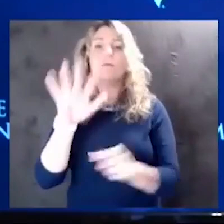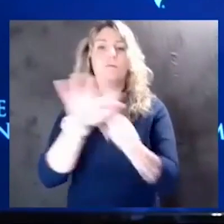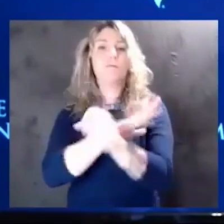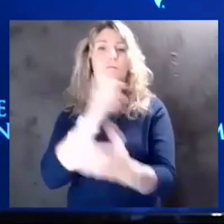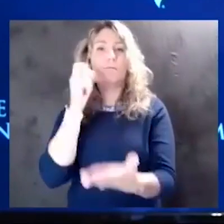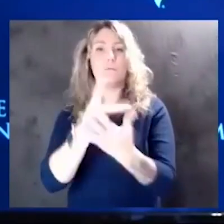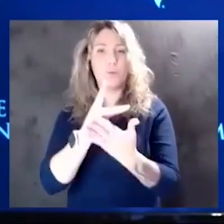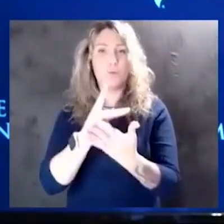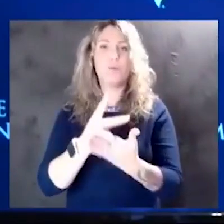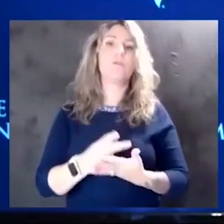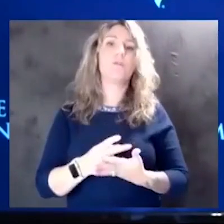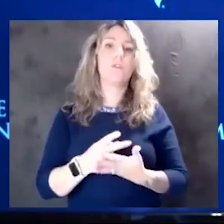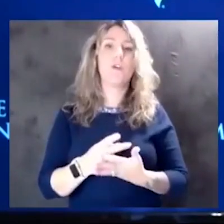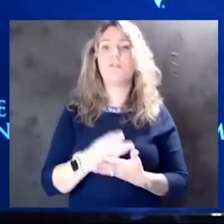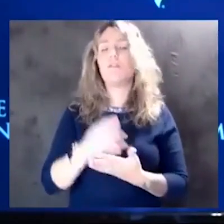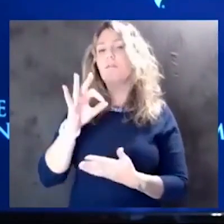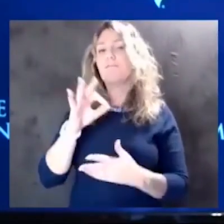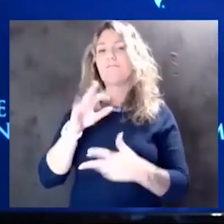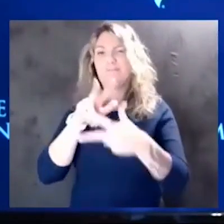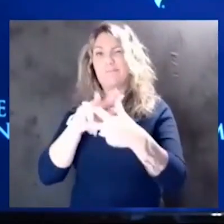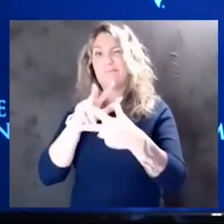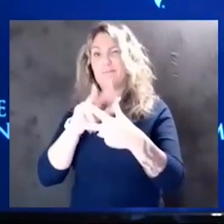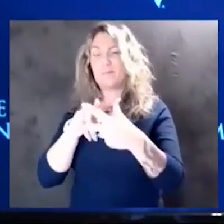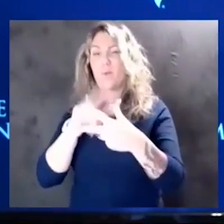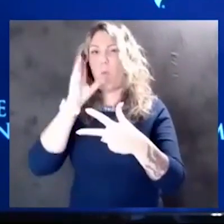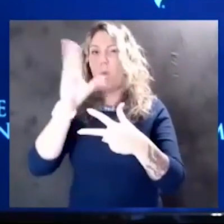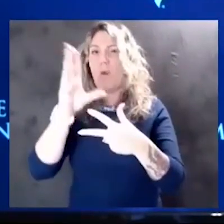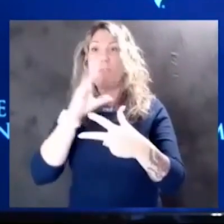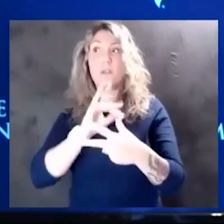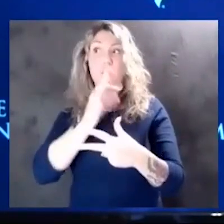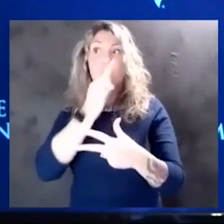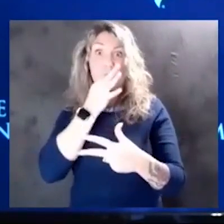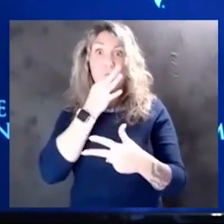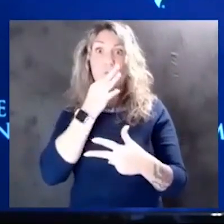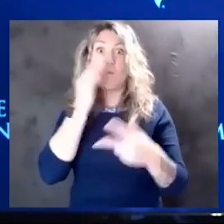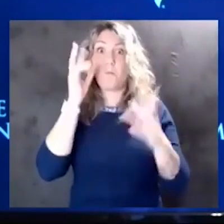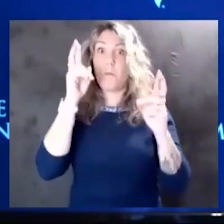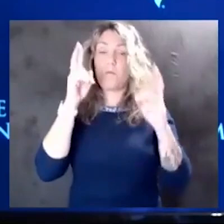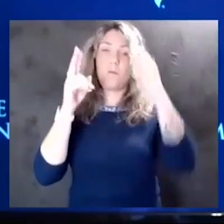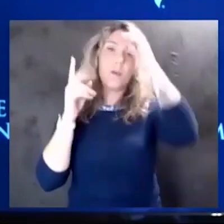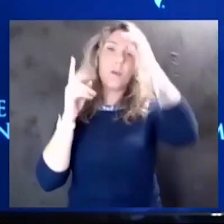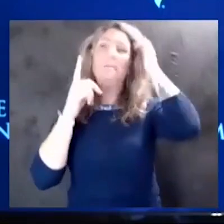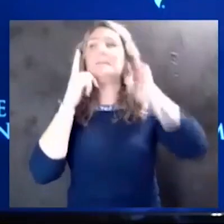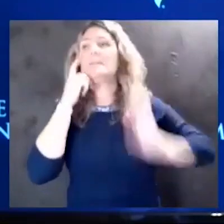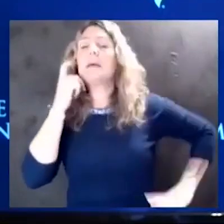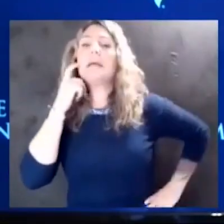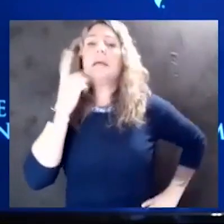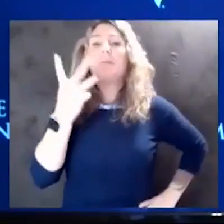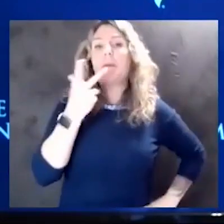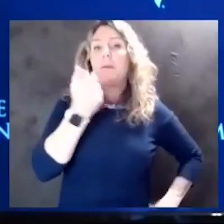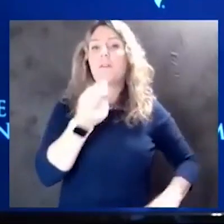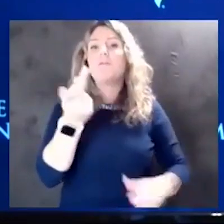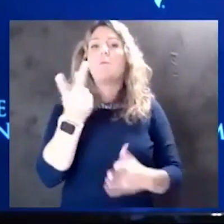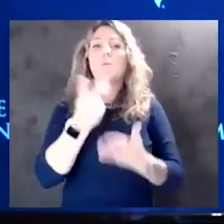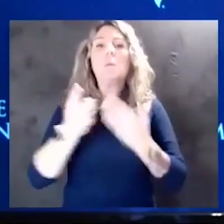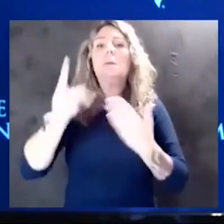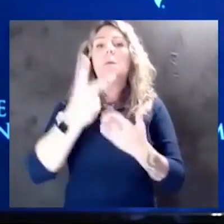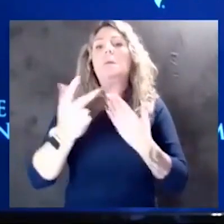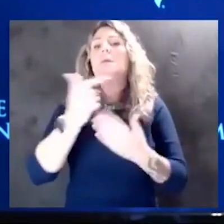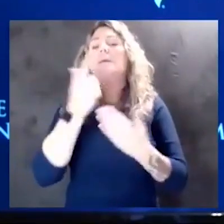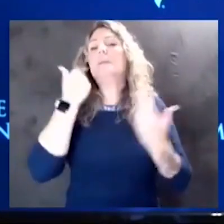the Pfizer-Moderna vaccine sometime pretty soon. It's been speculated they may do it in a couple of weeks, and I don't know if it's that fast or not,